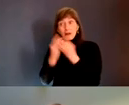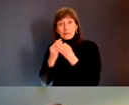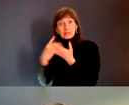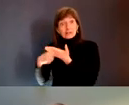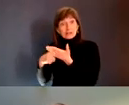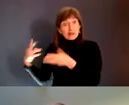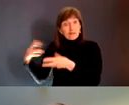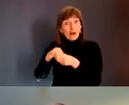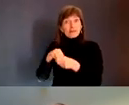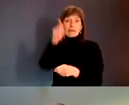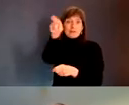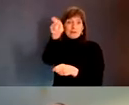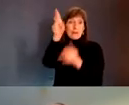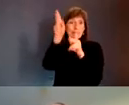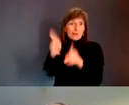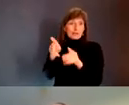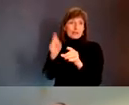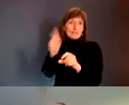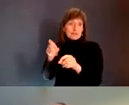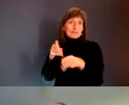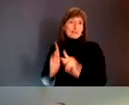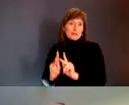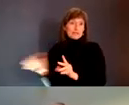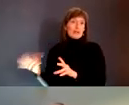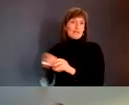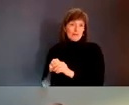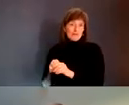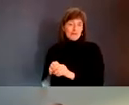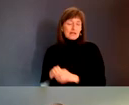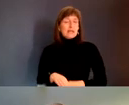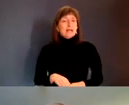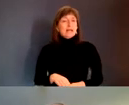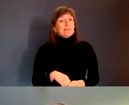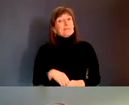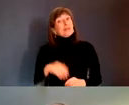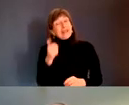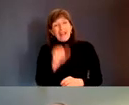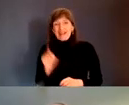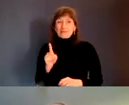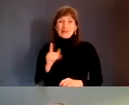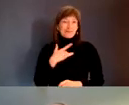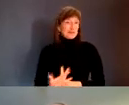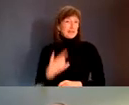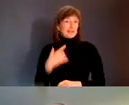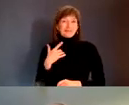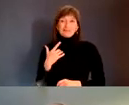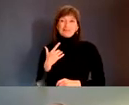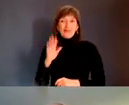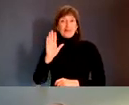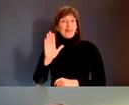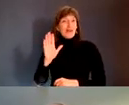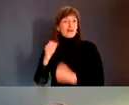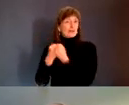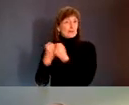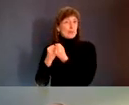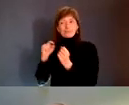I would think that, any individual, their natural support network is a key part of any assessment. We